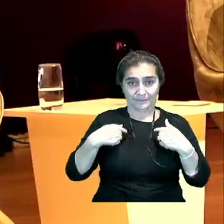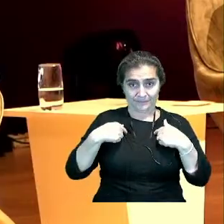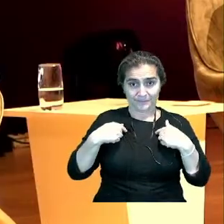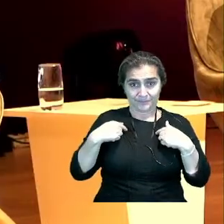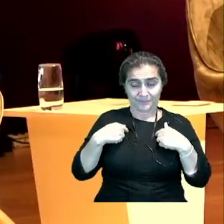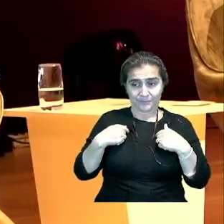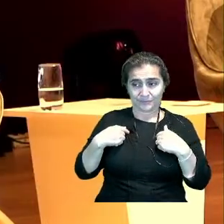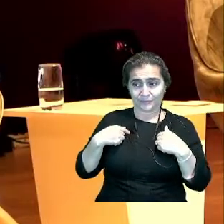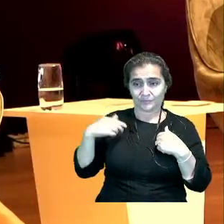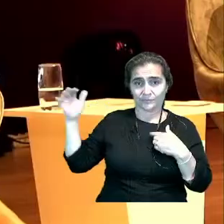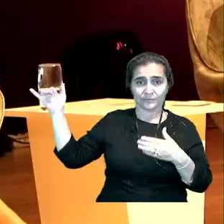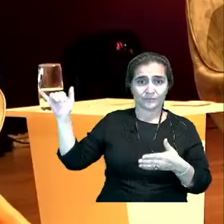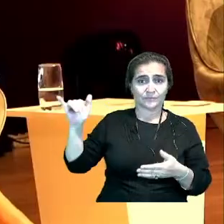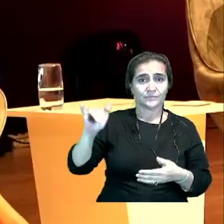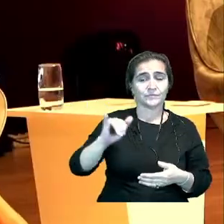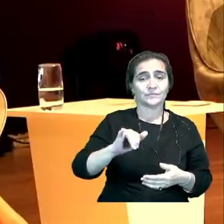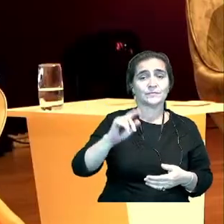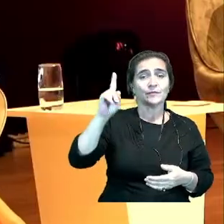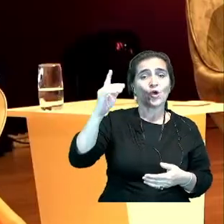And I come from Brazil,